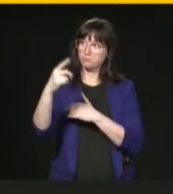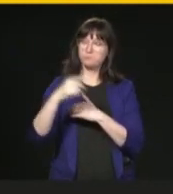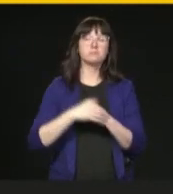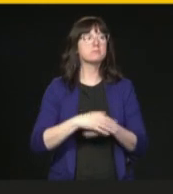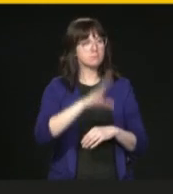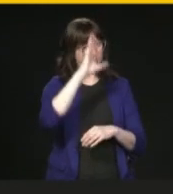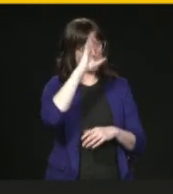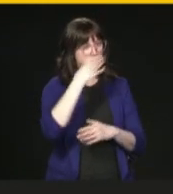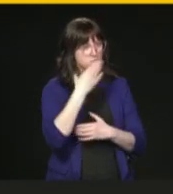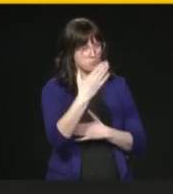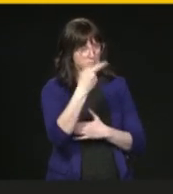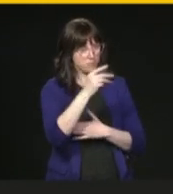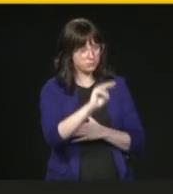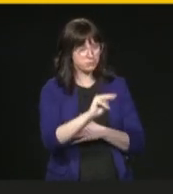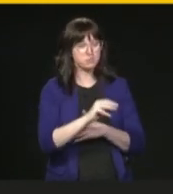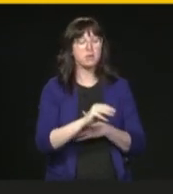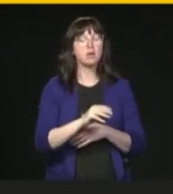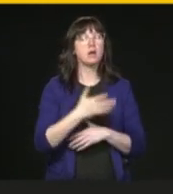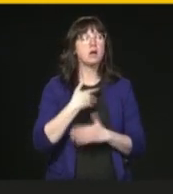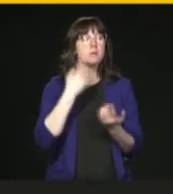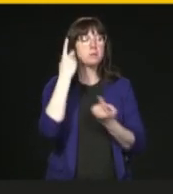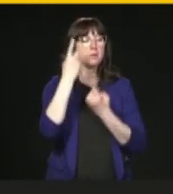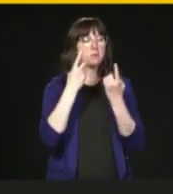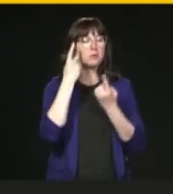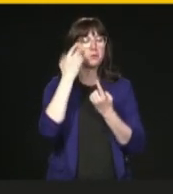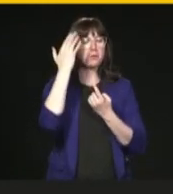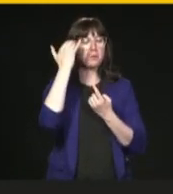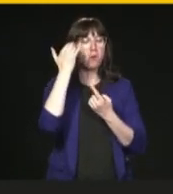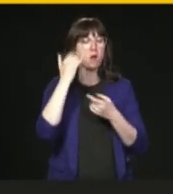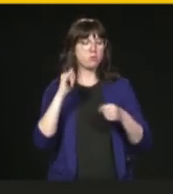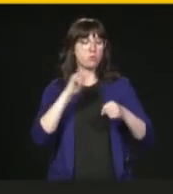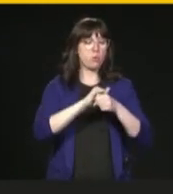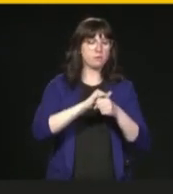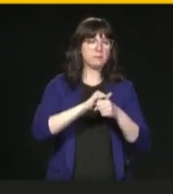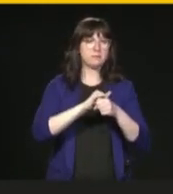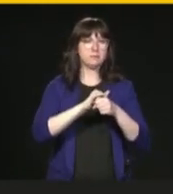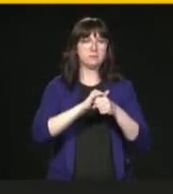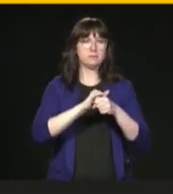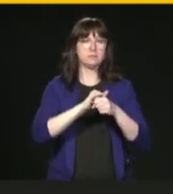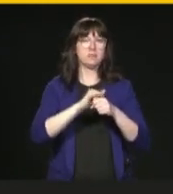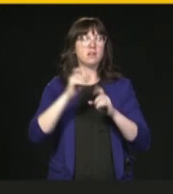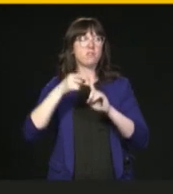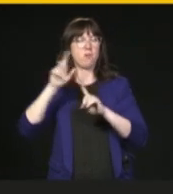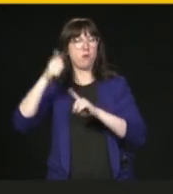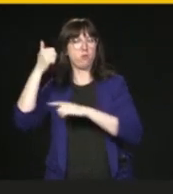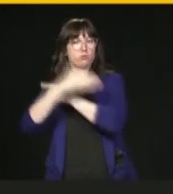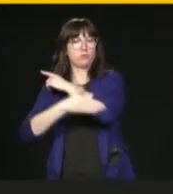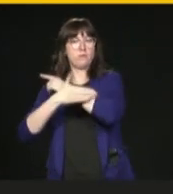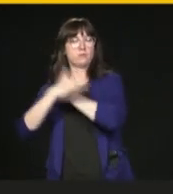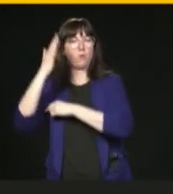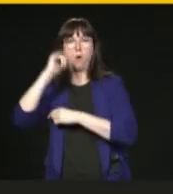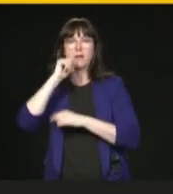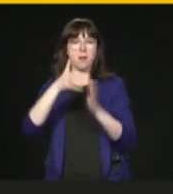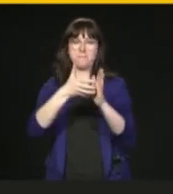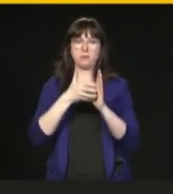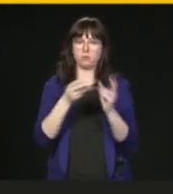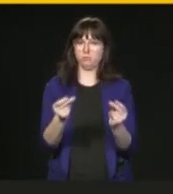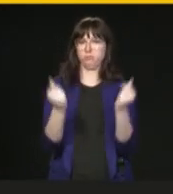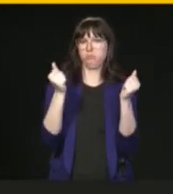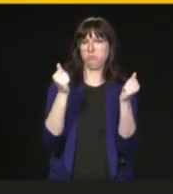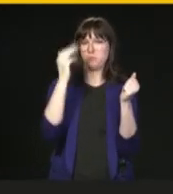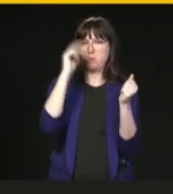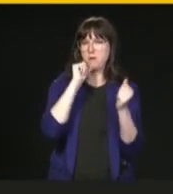Prime Minister, good morning. Just wondering, why was the quarantine for travelers arriving from outside the country not made mandatory